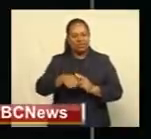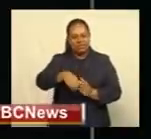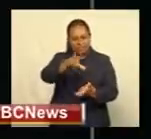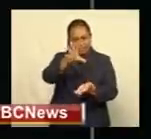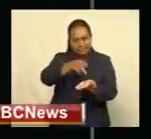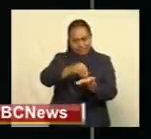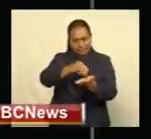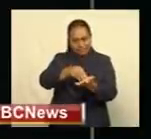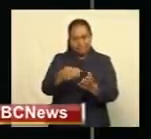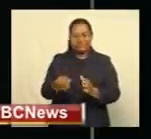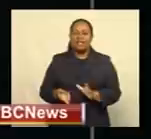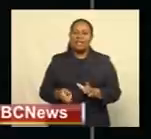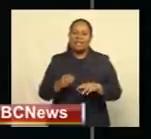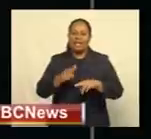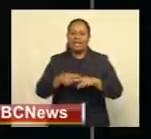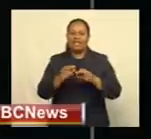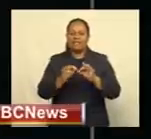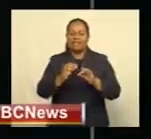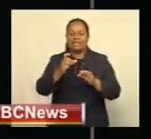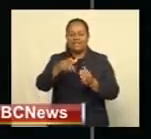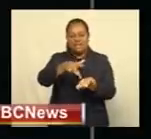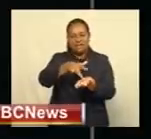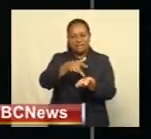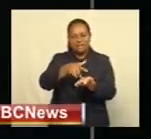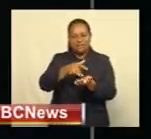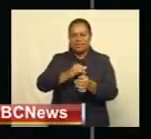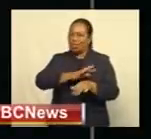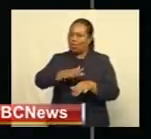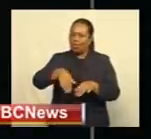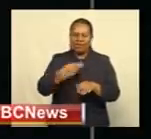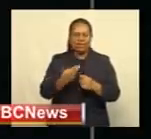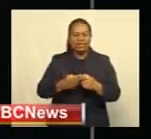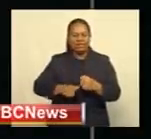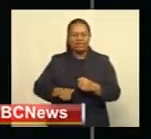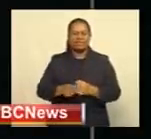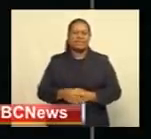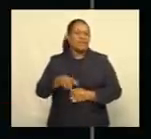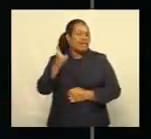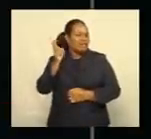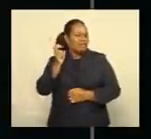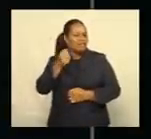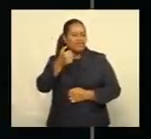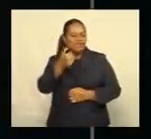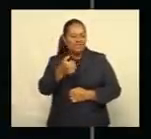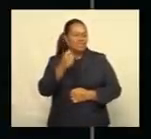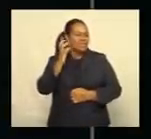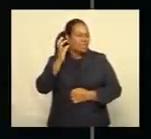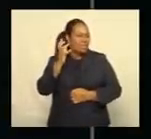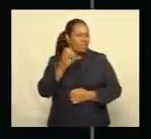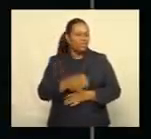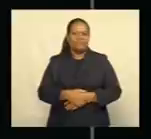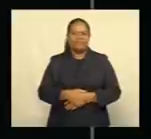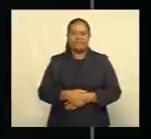FBC app to keep updated with the very latest news and sports and listen to our 6 radio stations live.